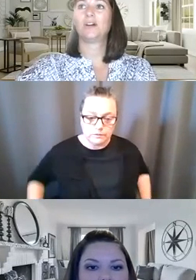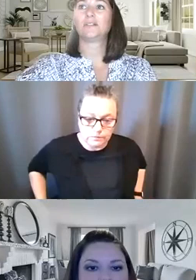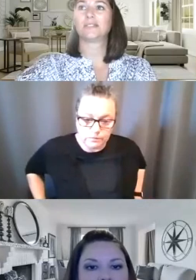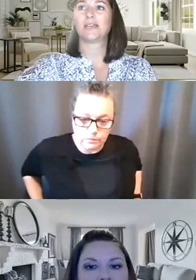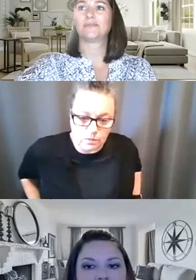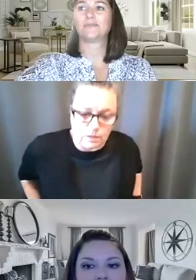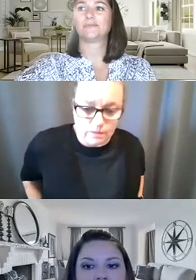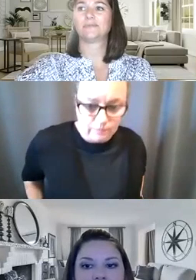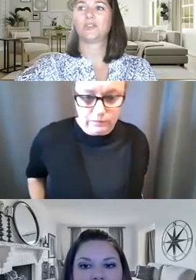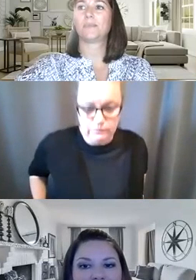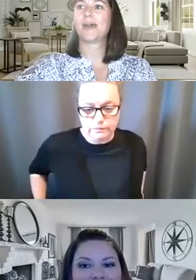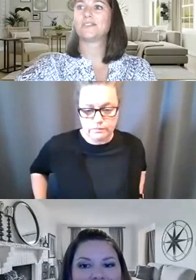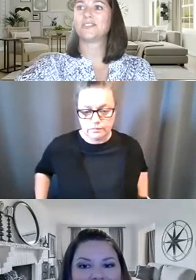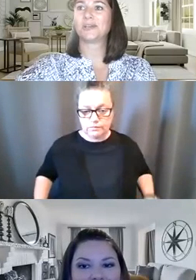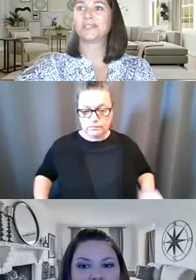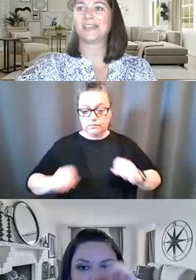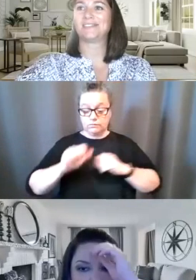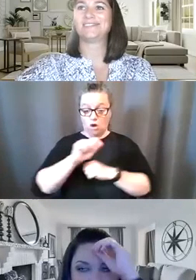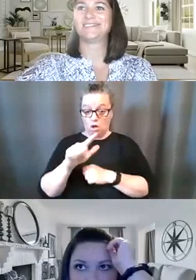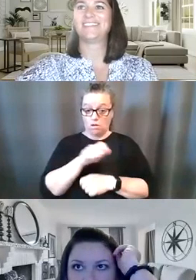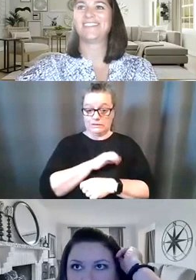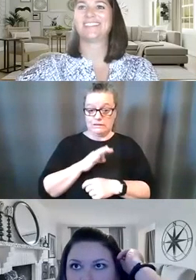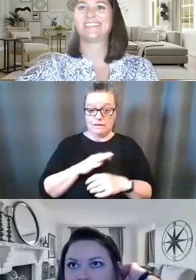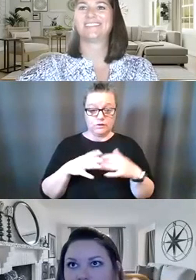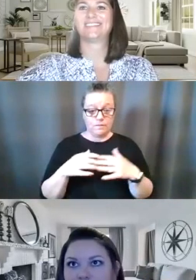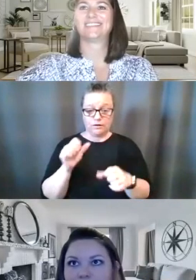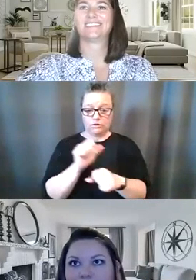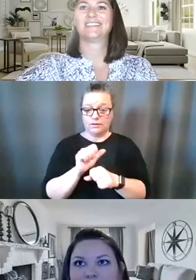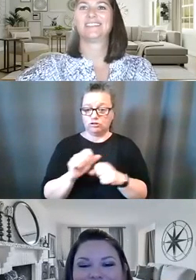All right. All staff, no matter the job title. Love it.